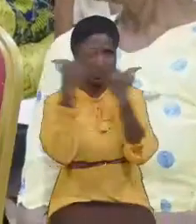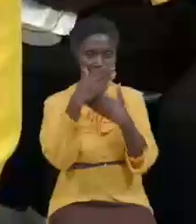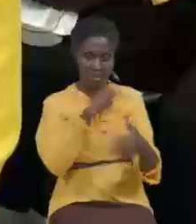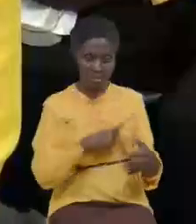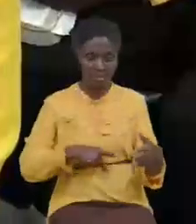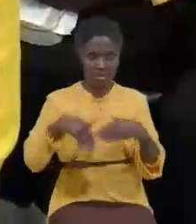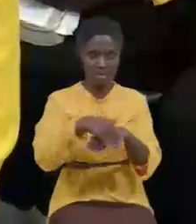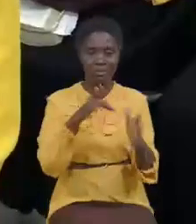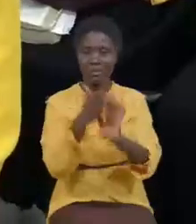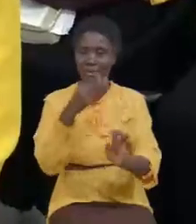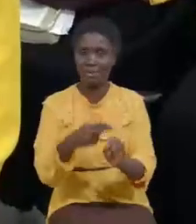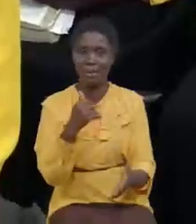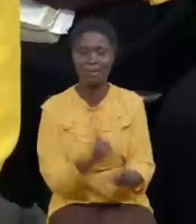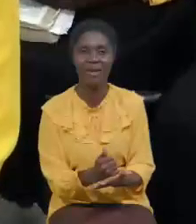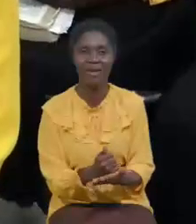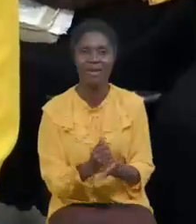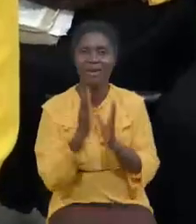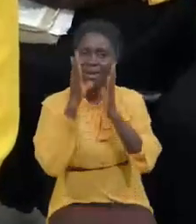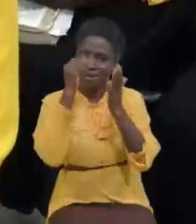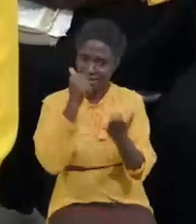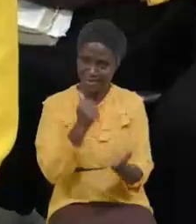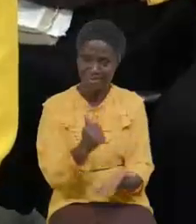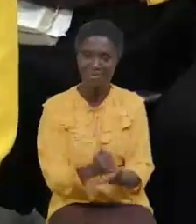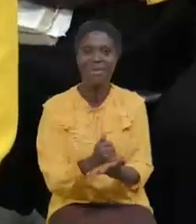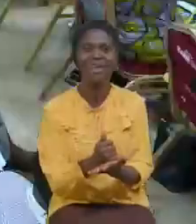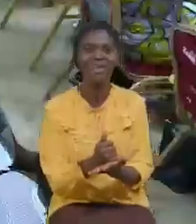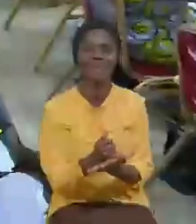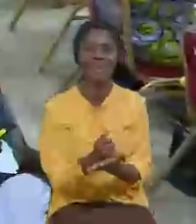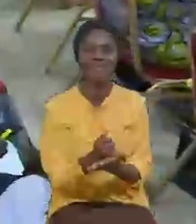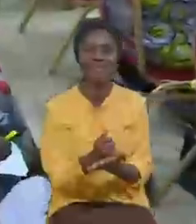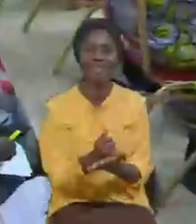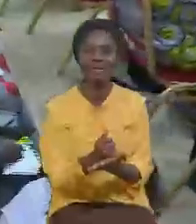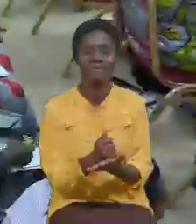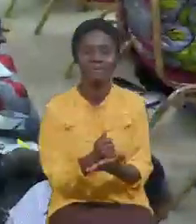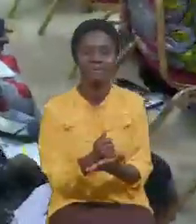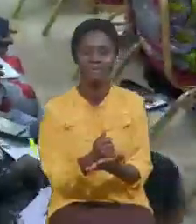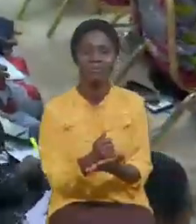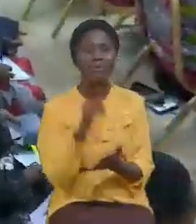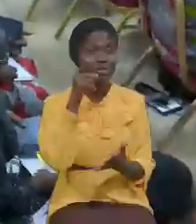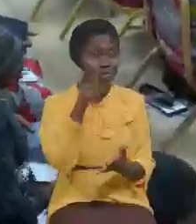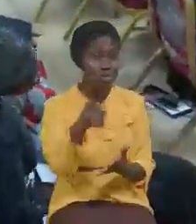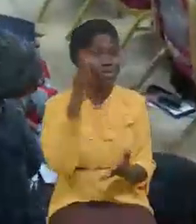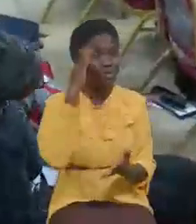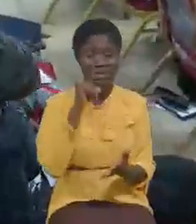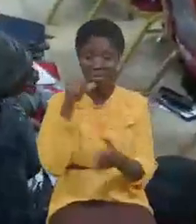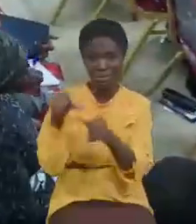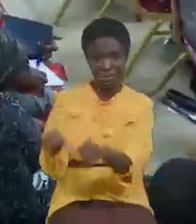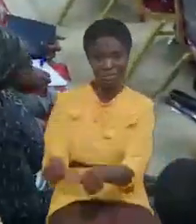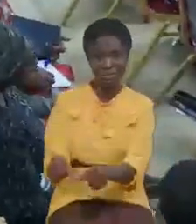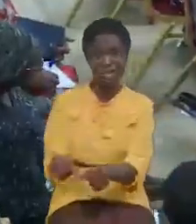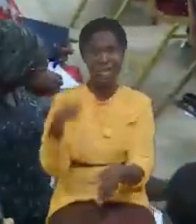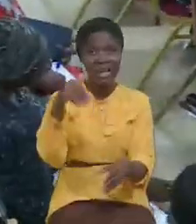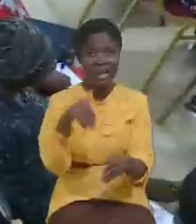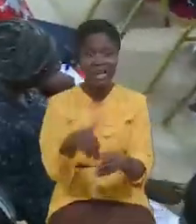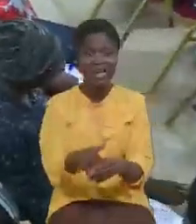kingdom. Give me good, better amen. You will not remain in